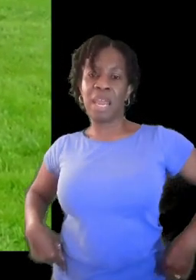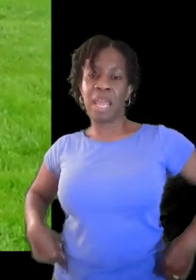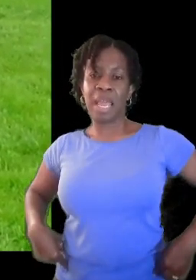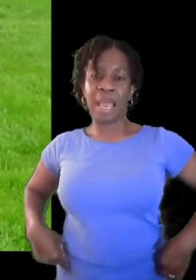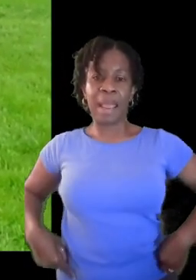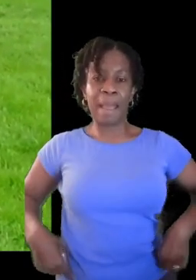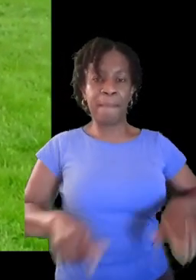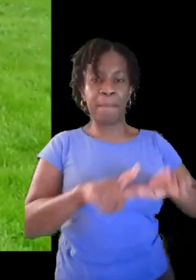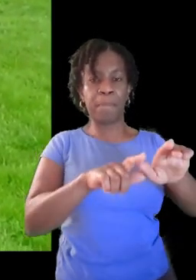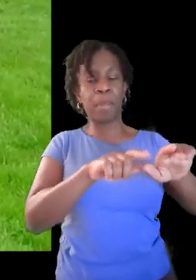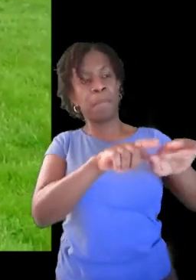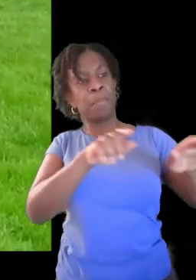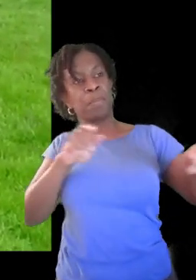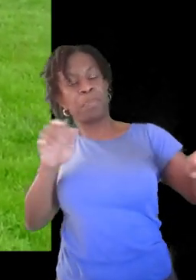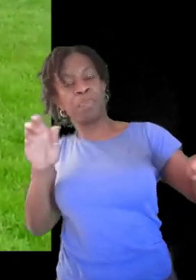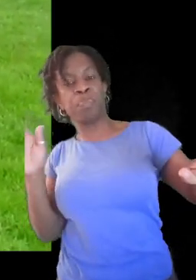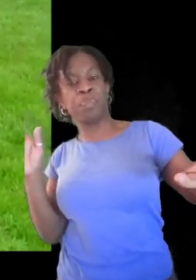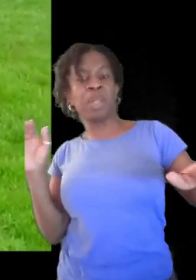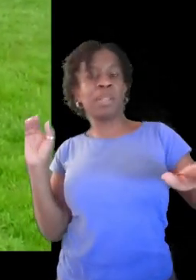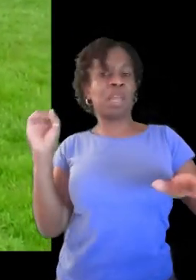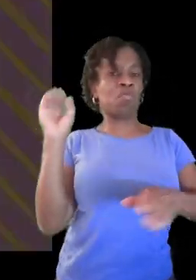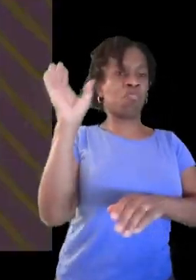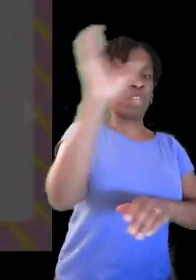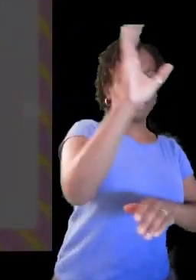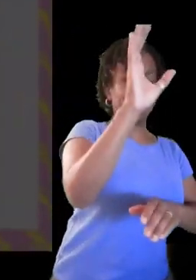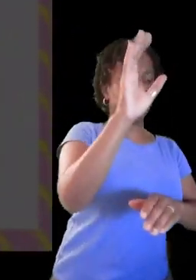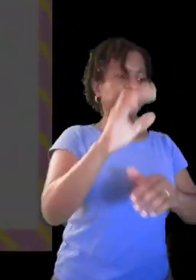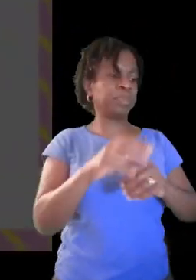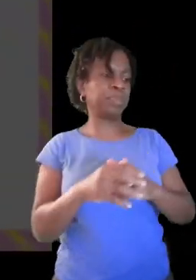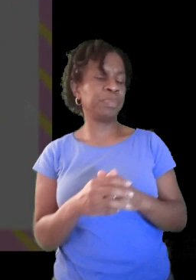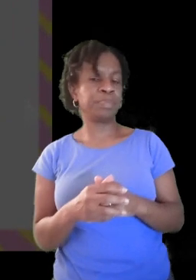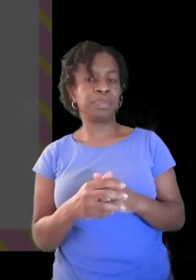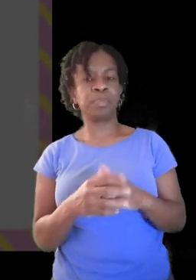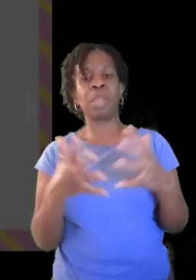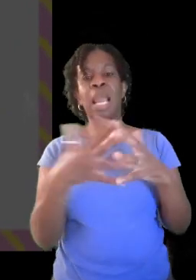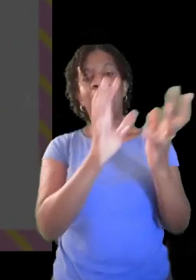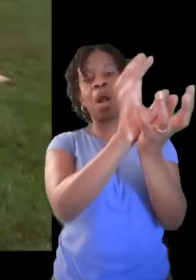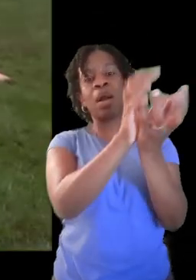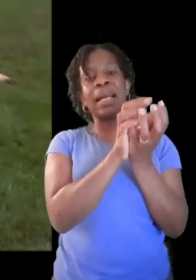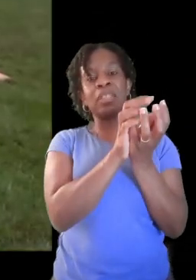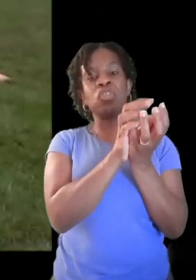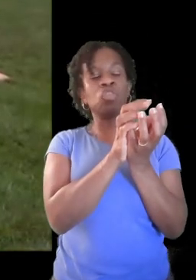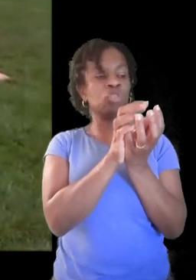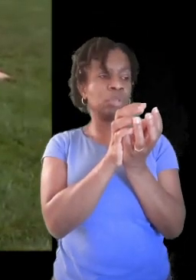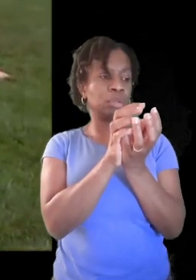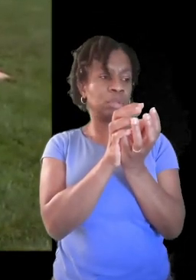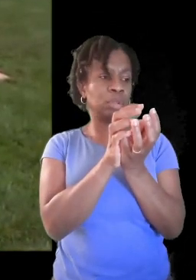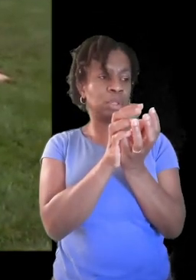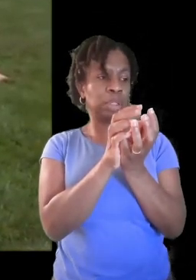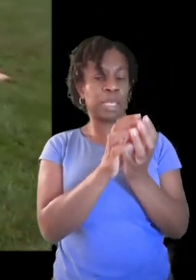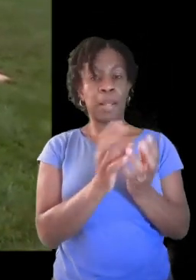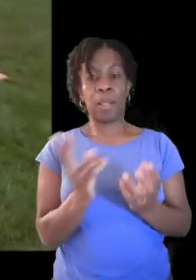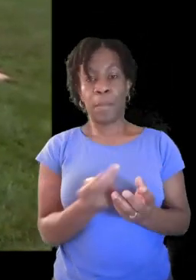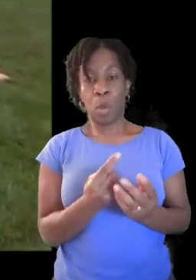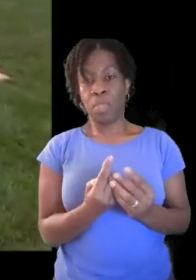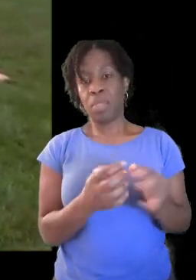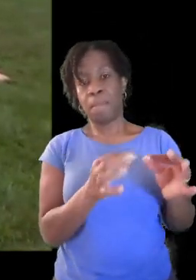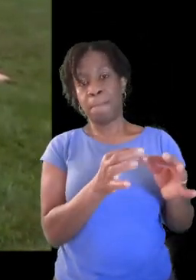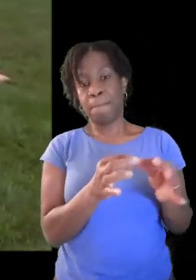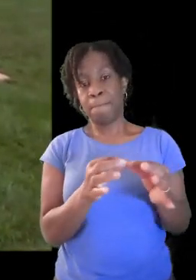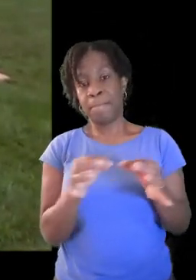hips towards the target, then releasing. Now let's catch the ball. In both baseball and